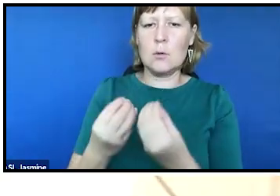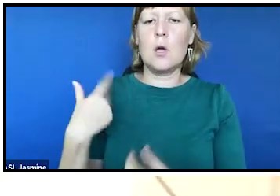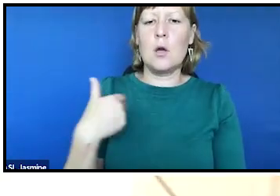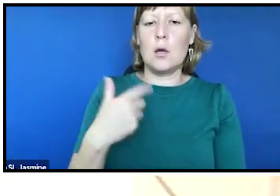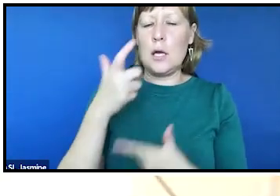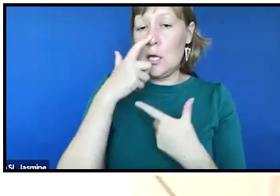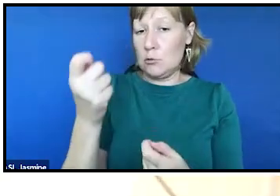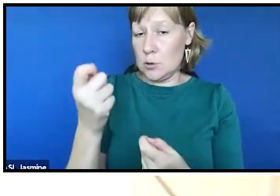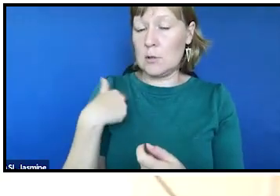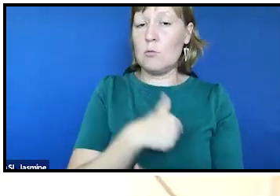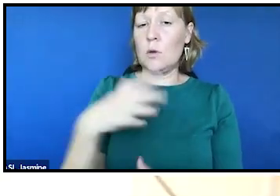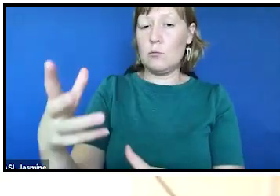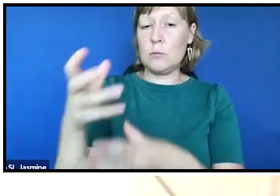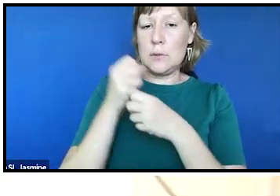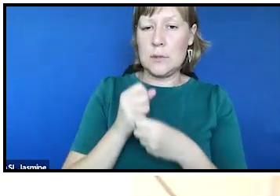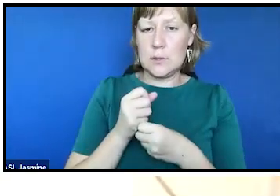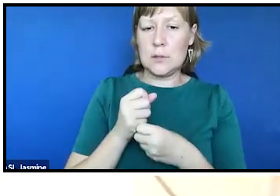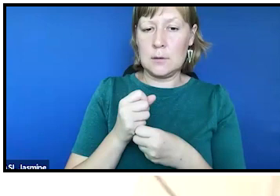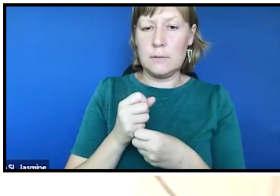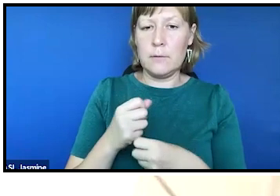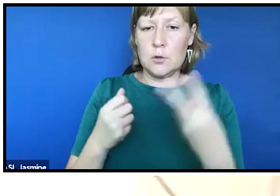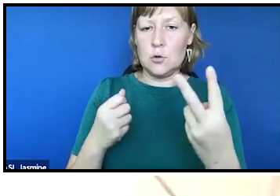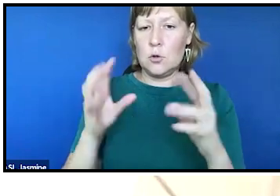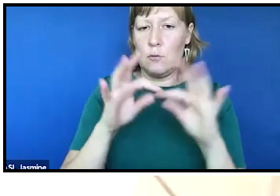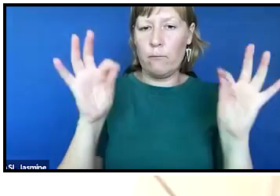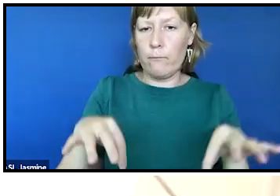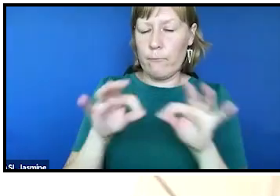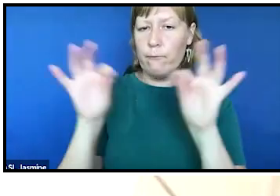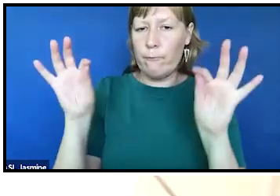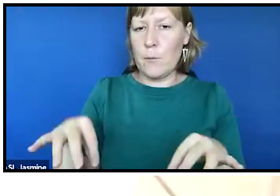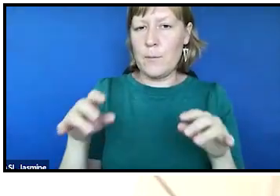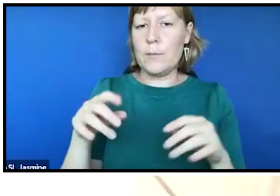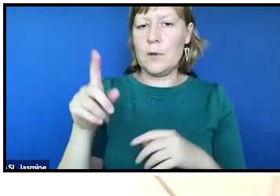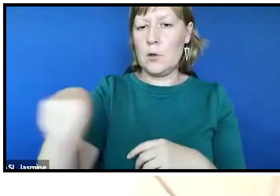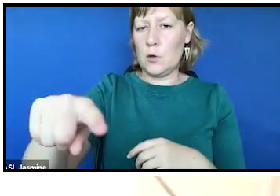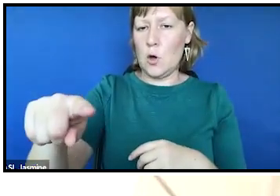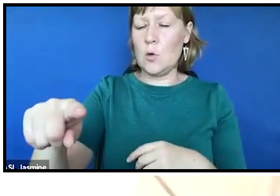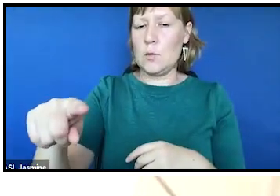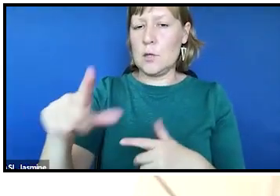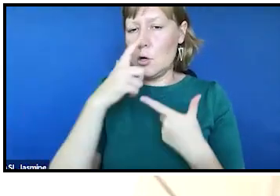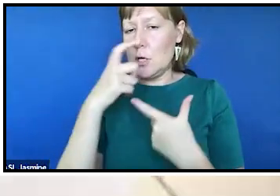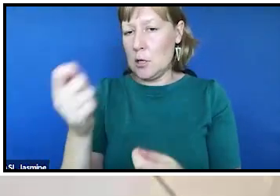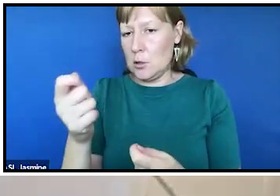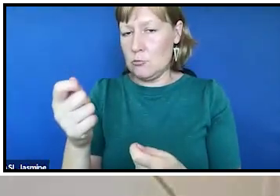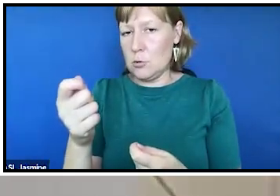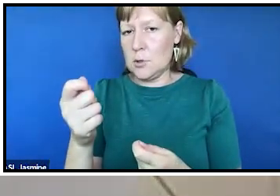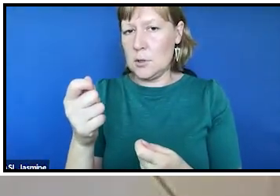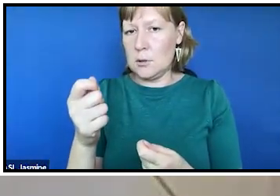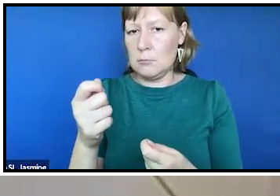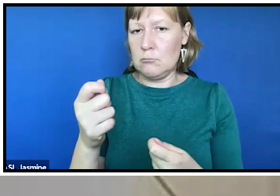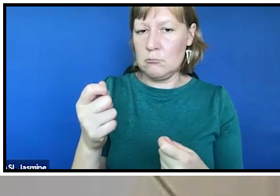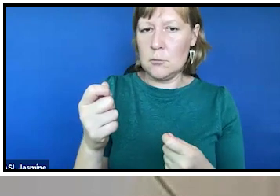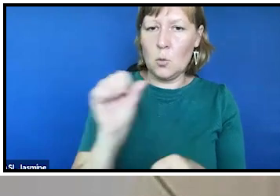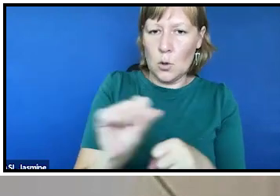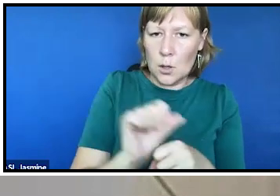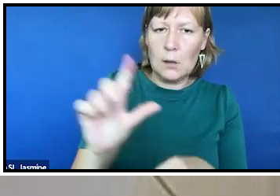received through the forms, there are individuals who are interested in working on a library or places of